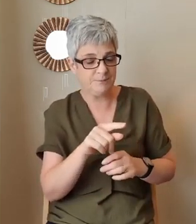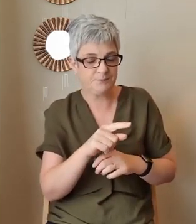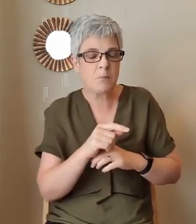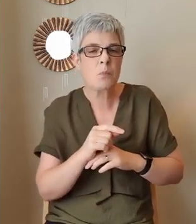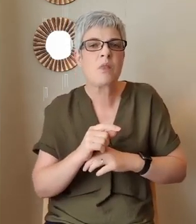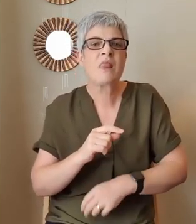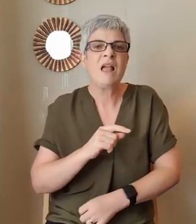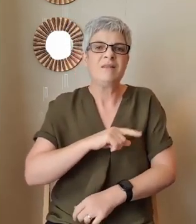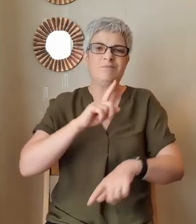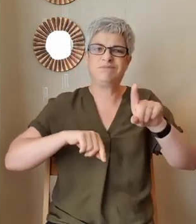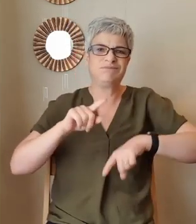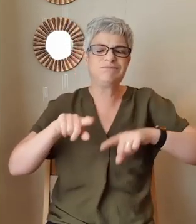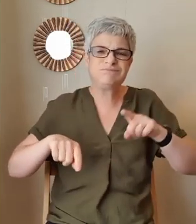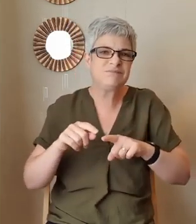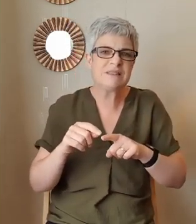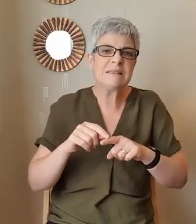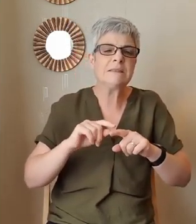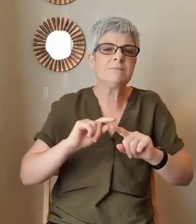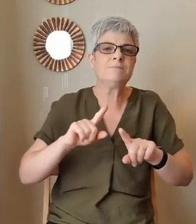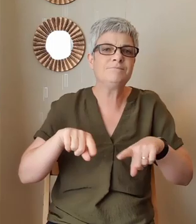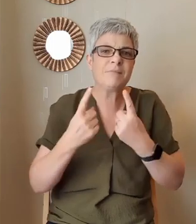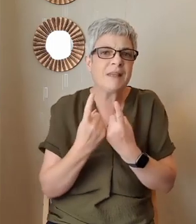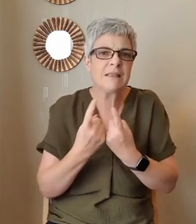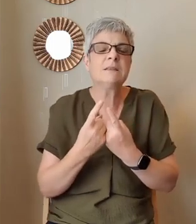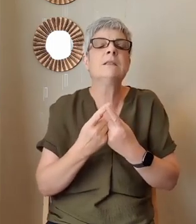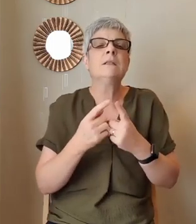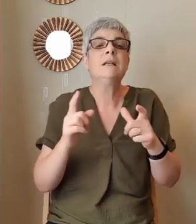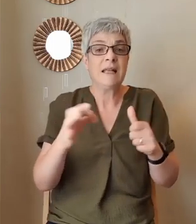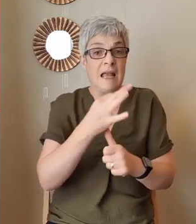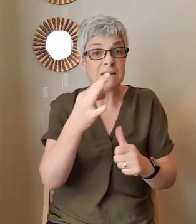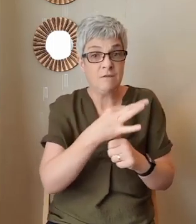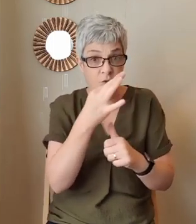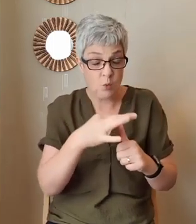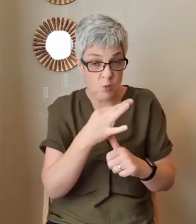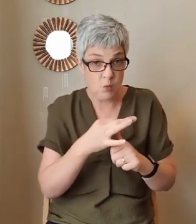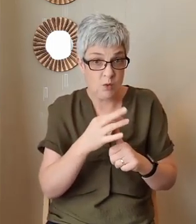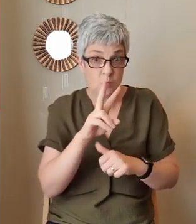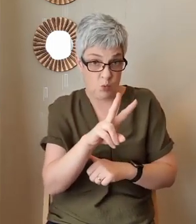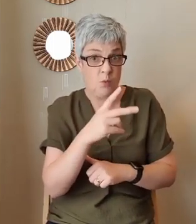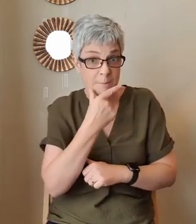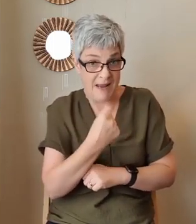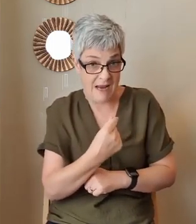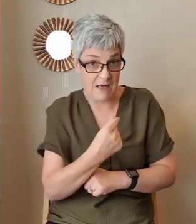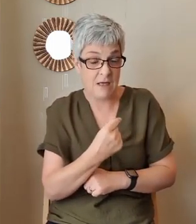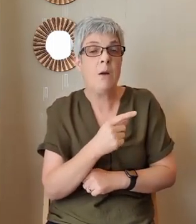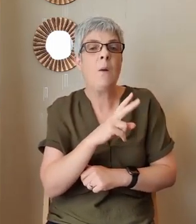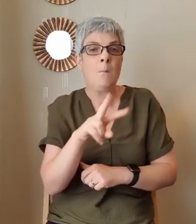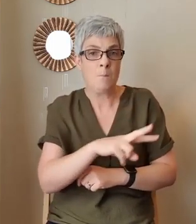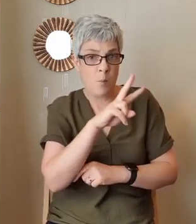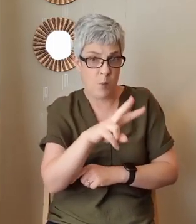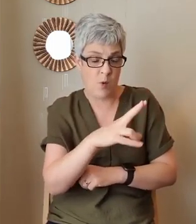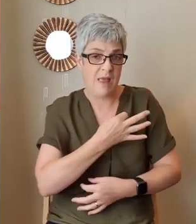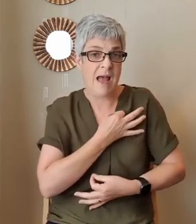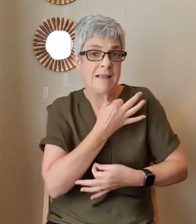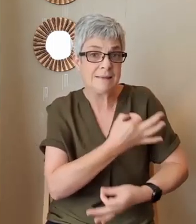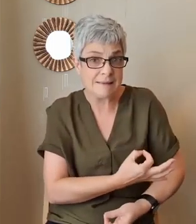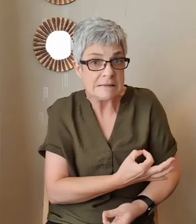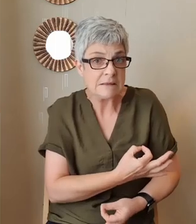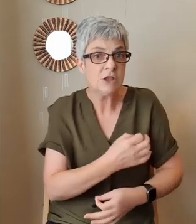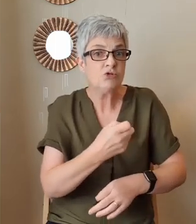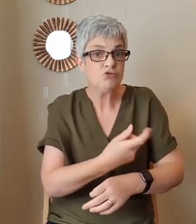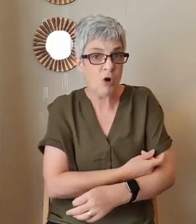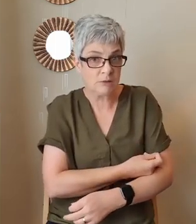different folks. And in episode 2, Martin interviews two guys who both had been addicted to drugs, who both are now